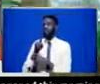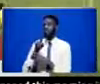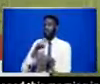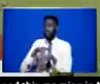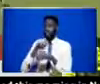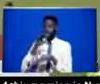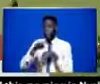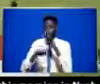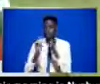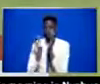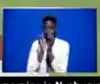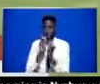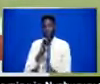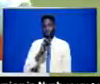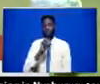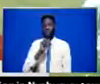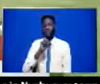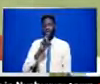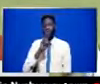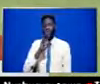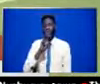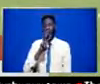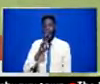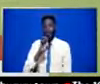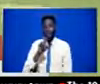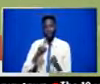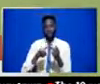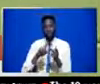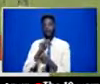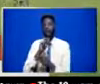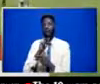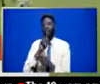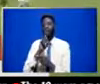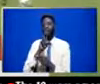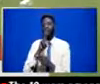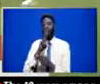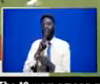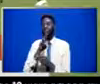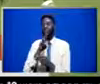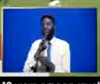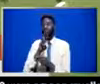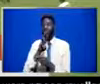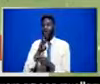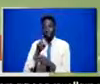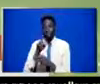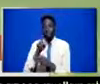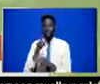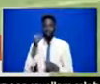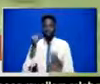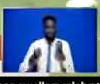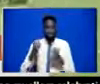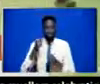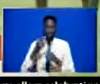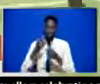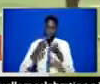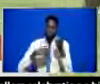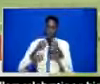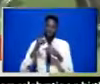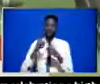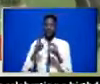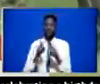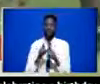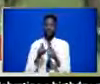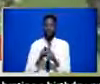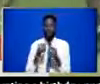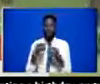Atera, Andrew Matoka, and John Baraka each crossed the whitewash once, in addition to Matoka's two penalties to seal the